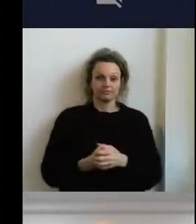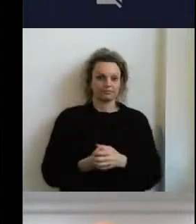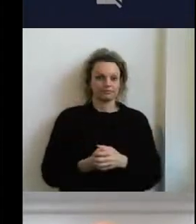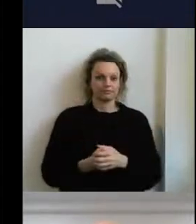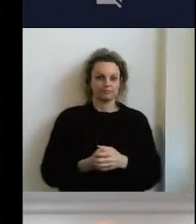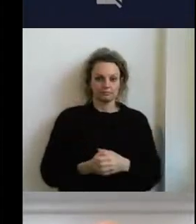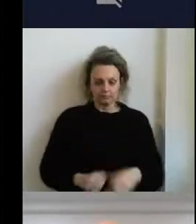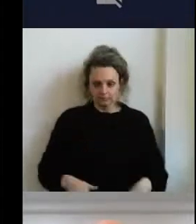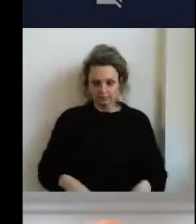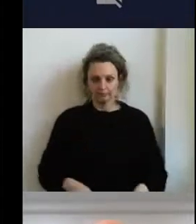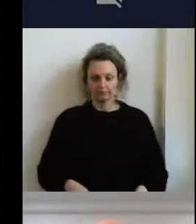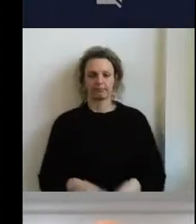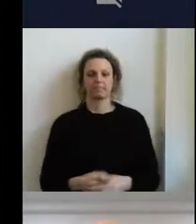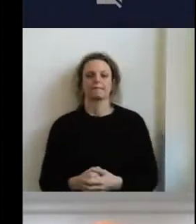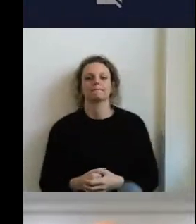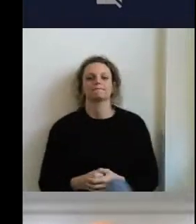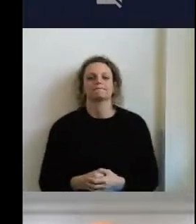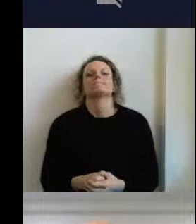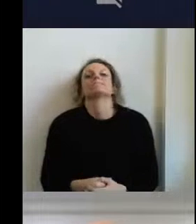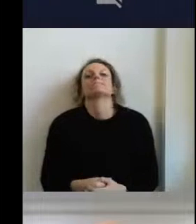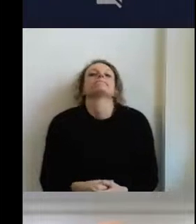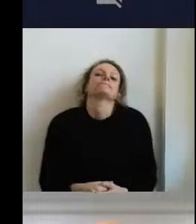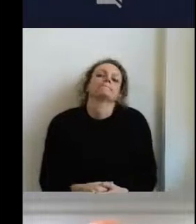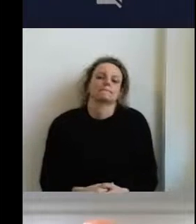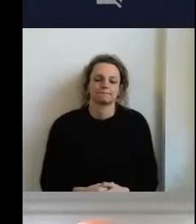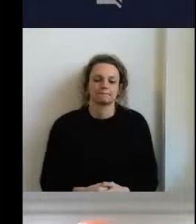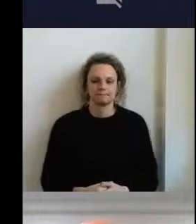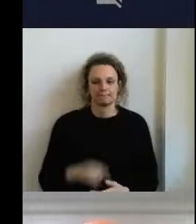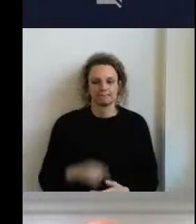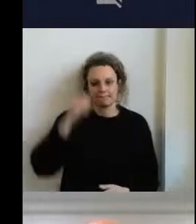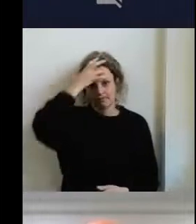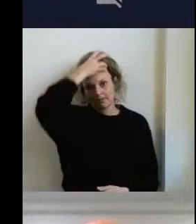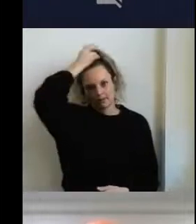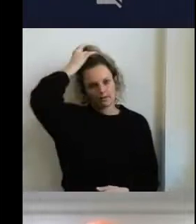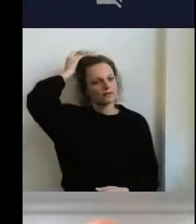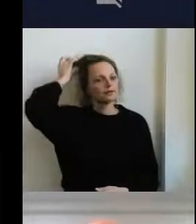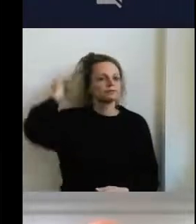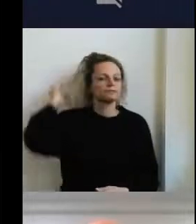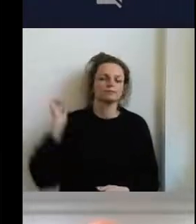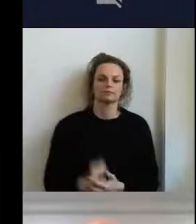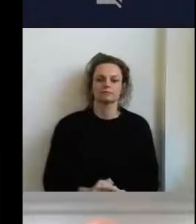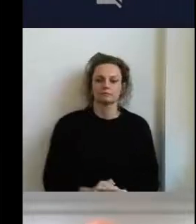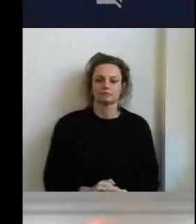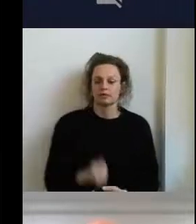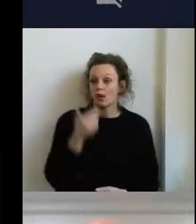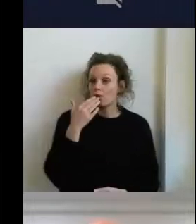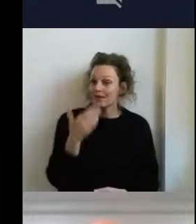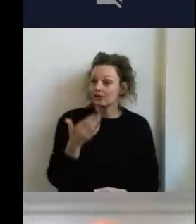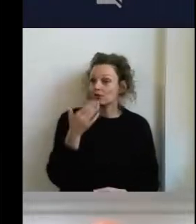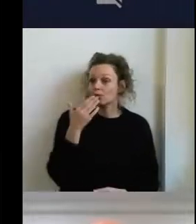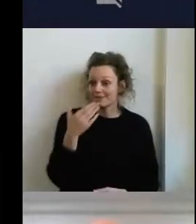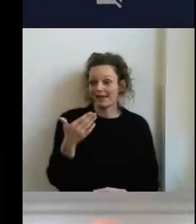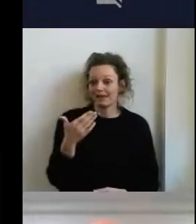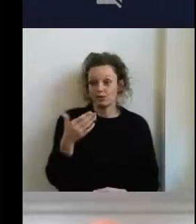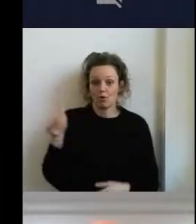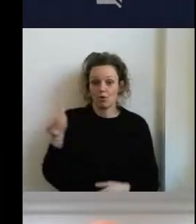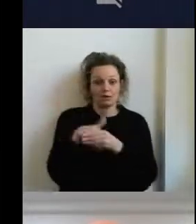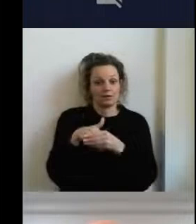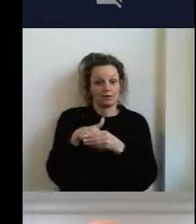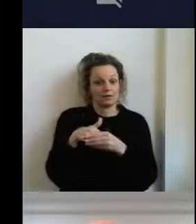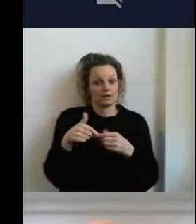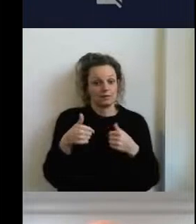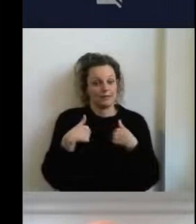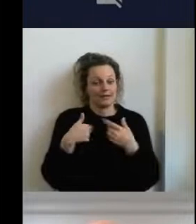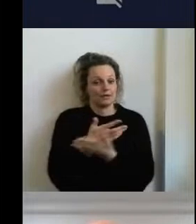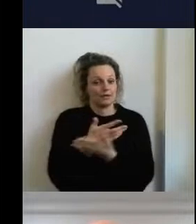and your thoughts on that. Go ahead, Mark. I'd love to hear your thoughts. Thank you, guys, and thank you for making me part of the conversation. So